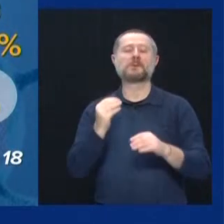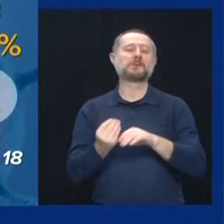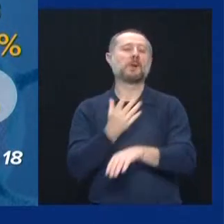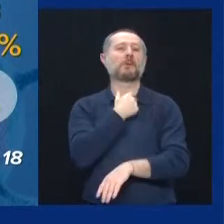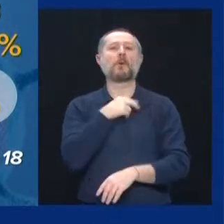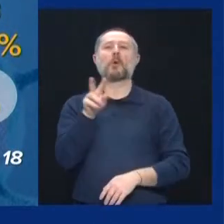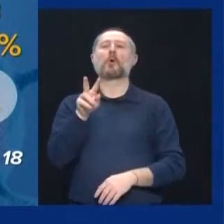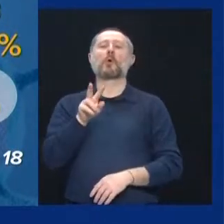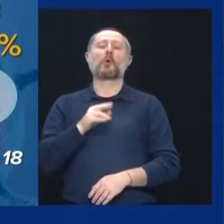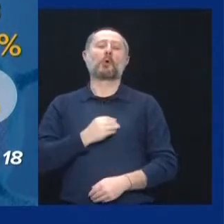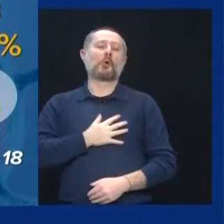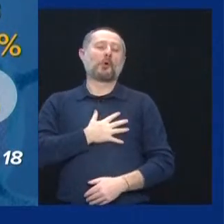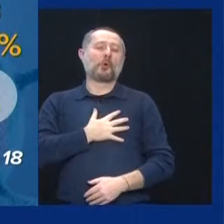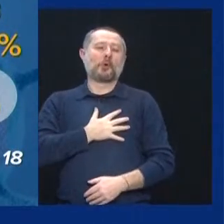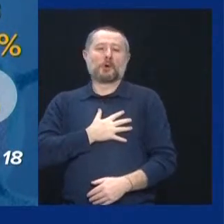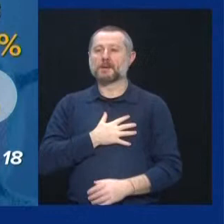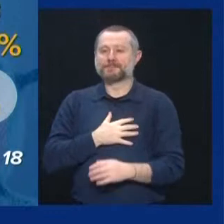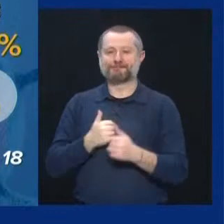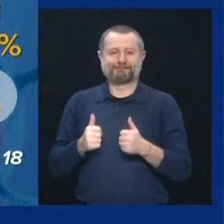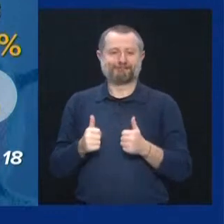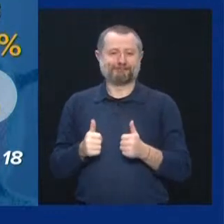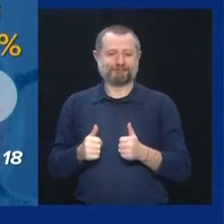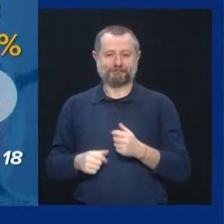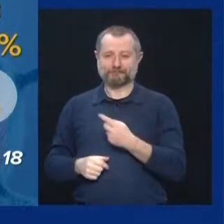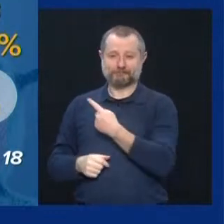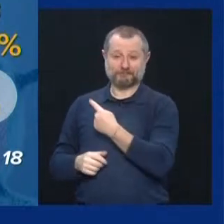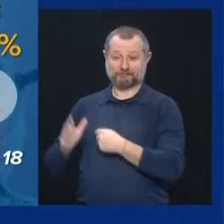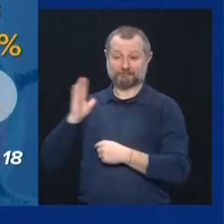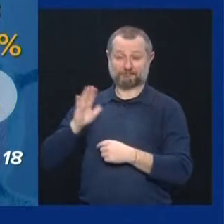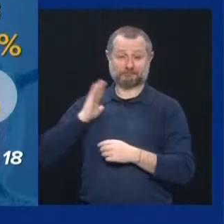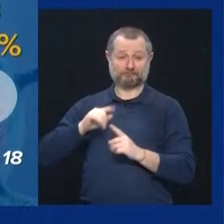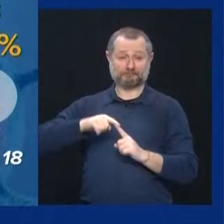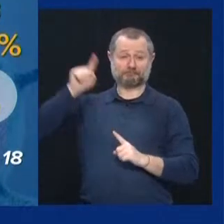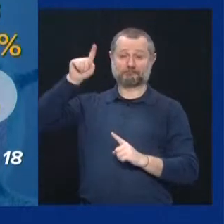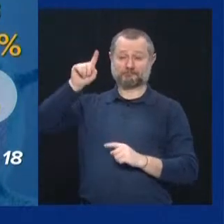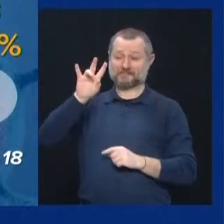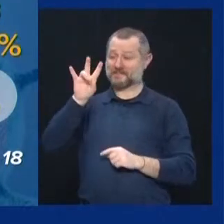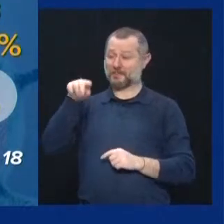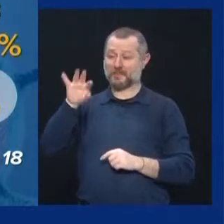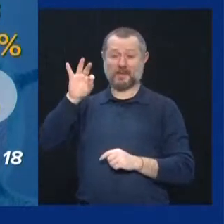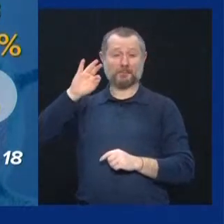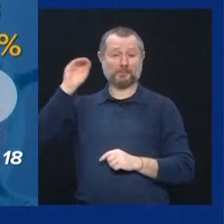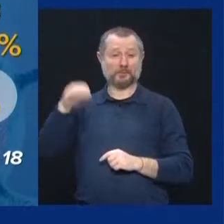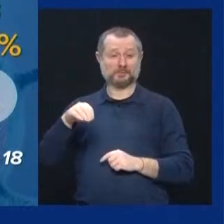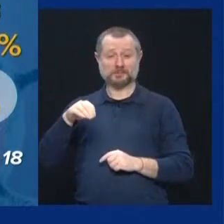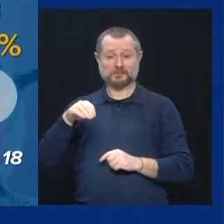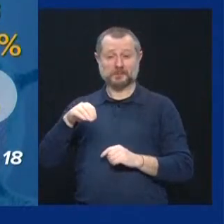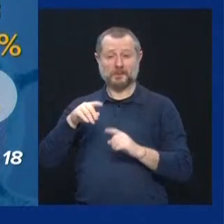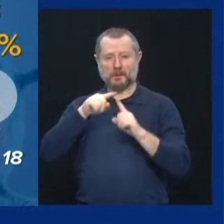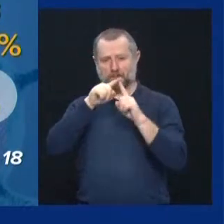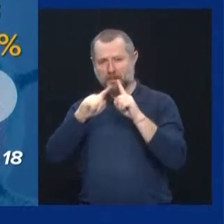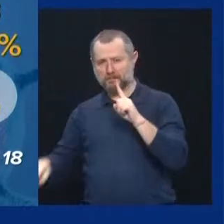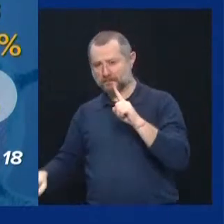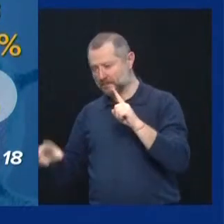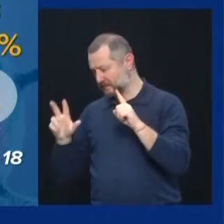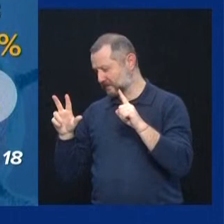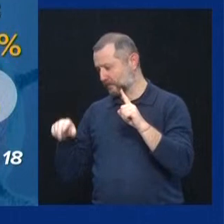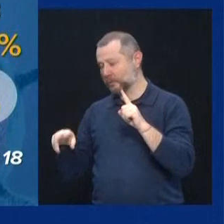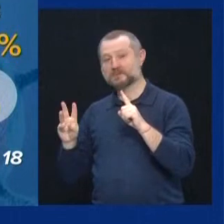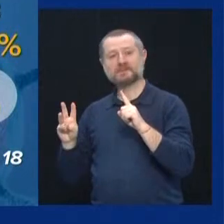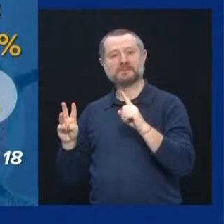Beauty is in the eye of the beholder. 7.9 down to 3.6. We had